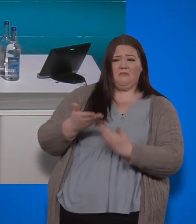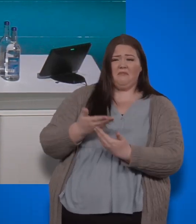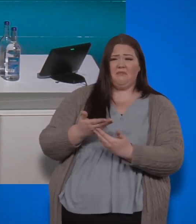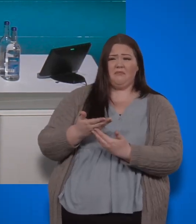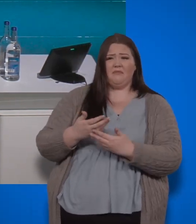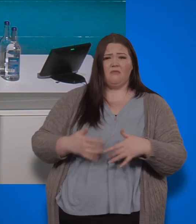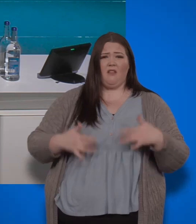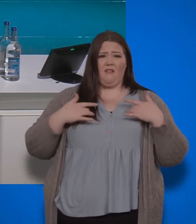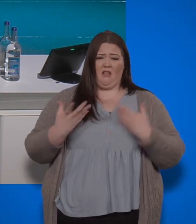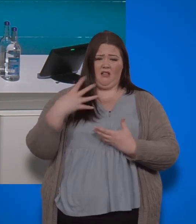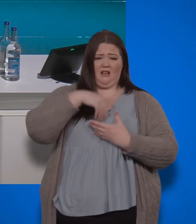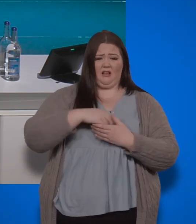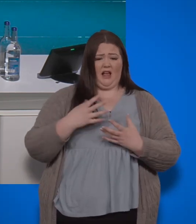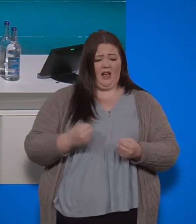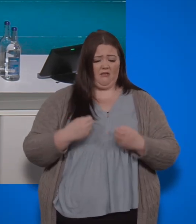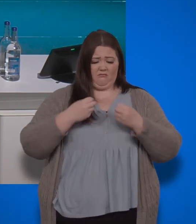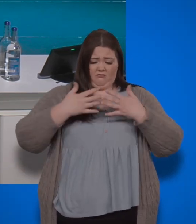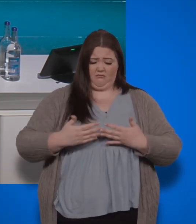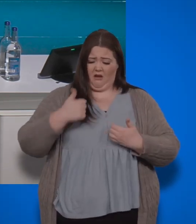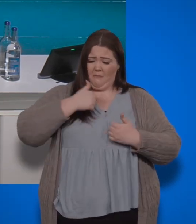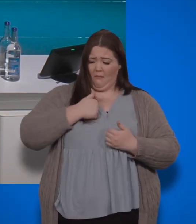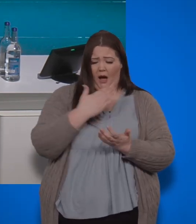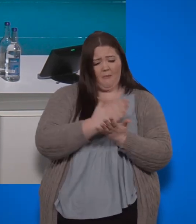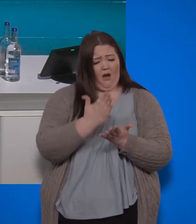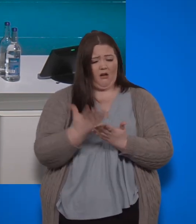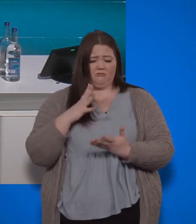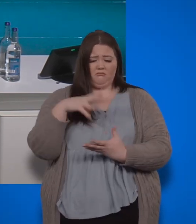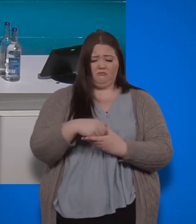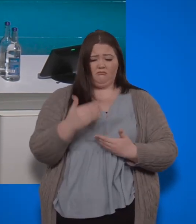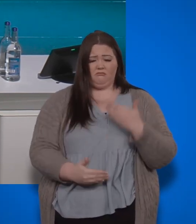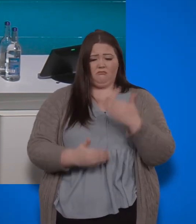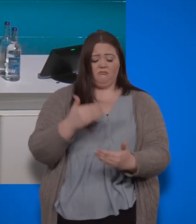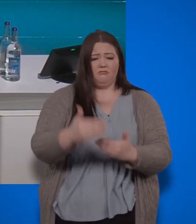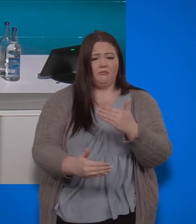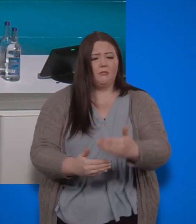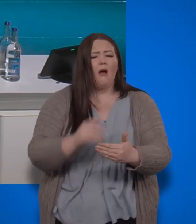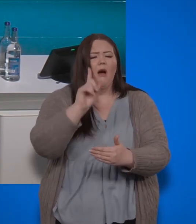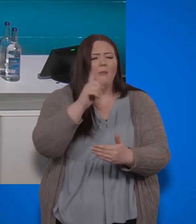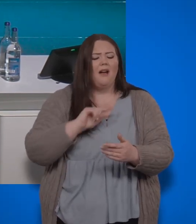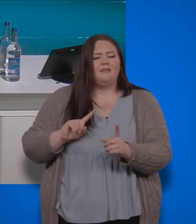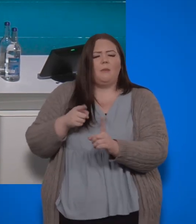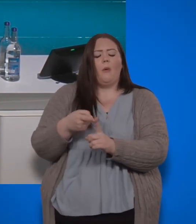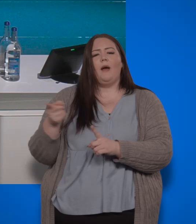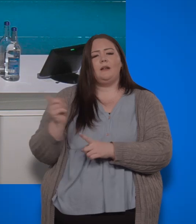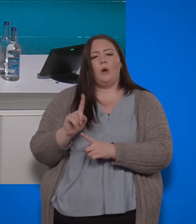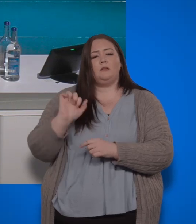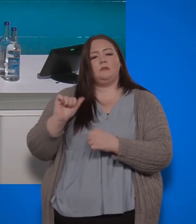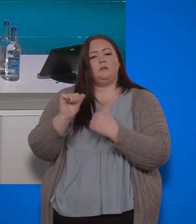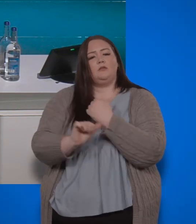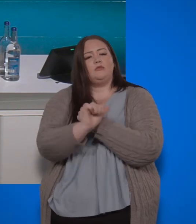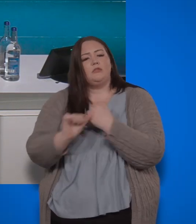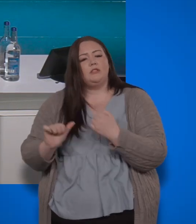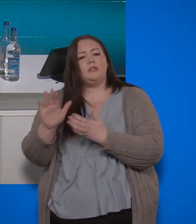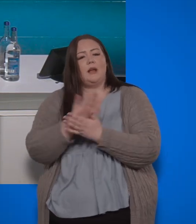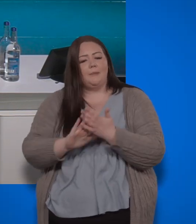sound as though we are simply programmed living out our little parts. But actually, to me, the whole point of the Christian narrative is